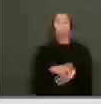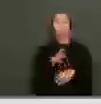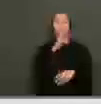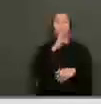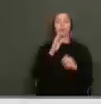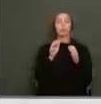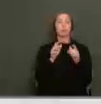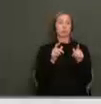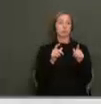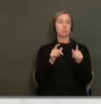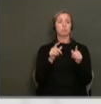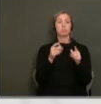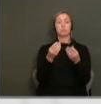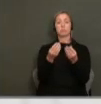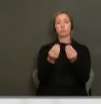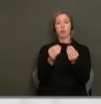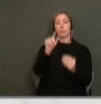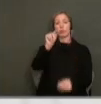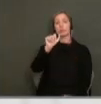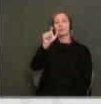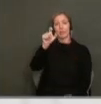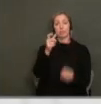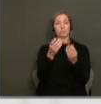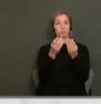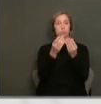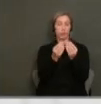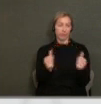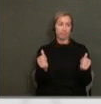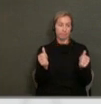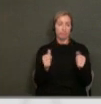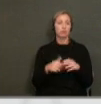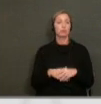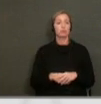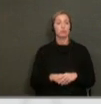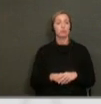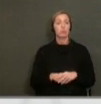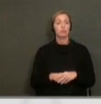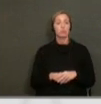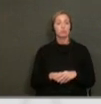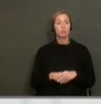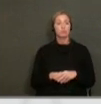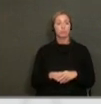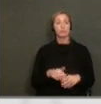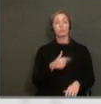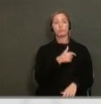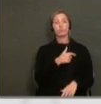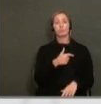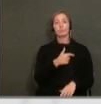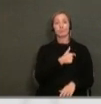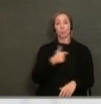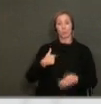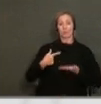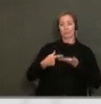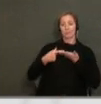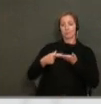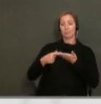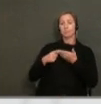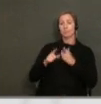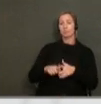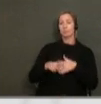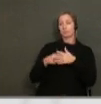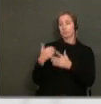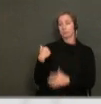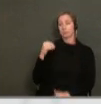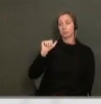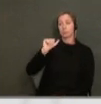One of the things that was very important for the City Council as we started conversations with them back in April was to ensure